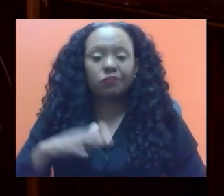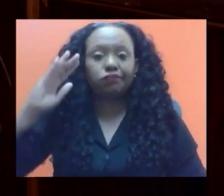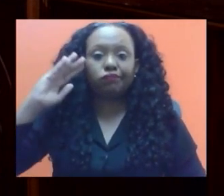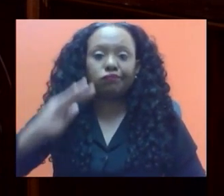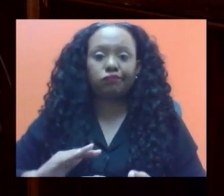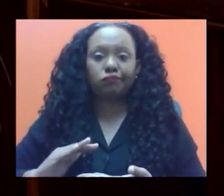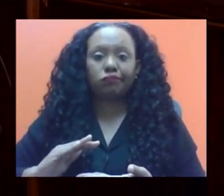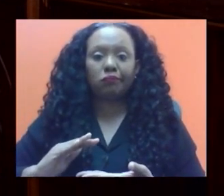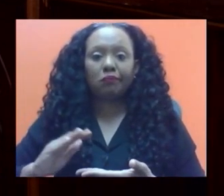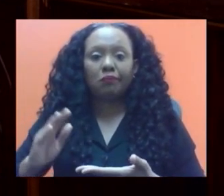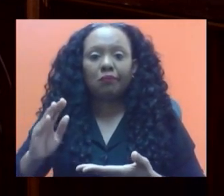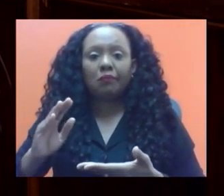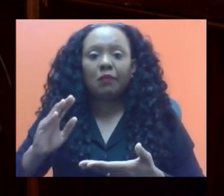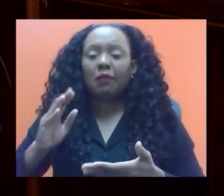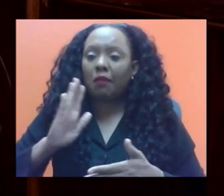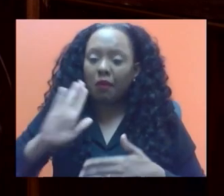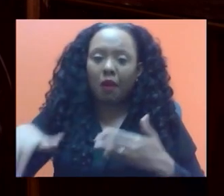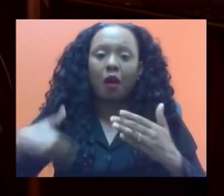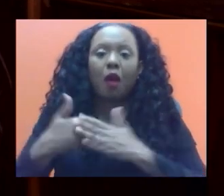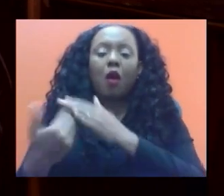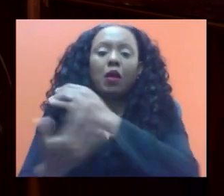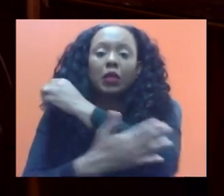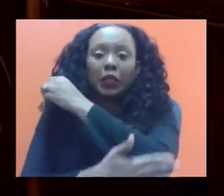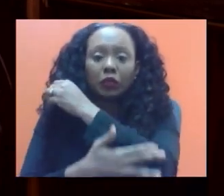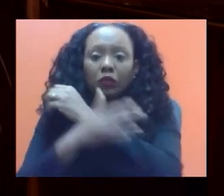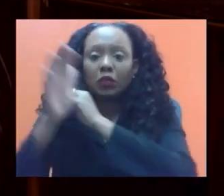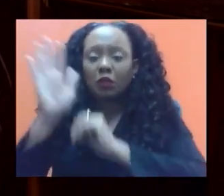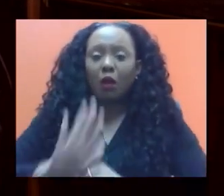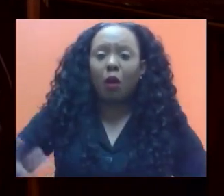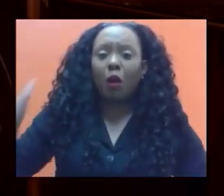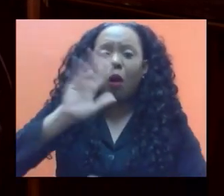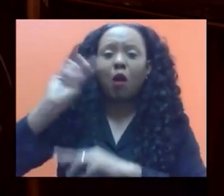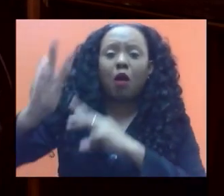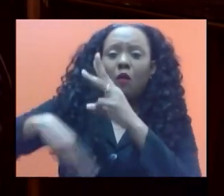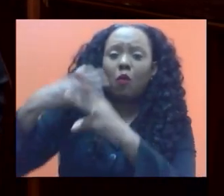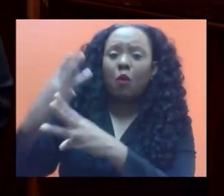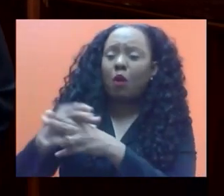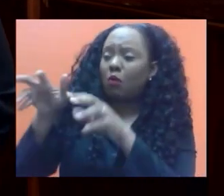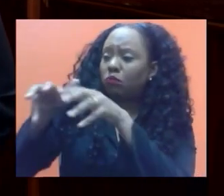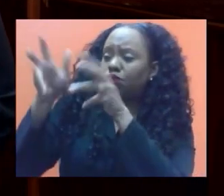pandemic without borrowing. Not one single country.